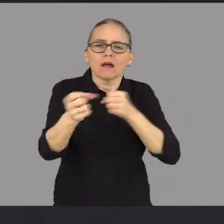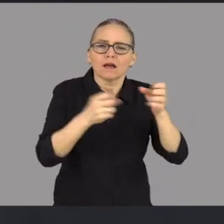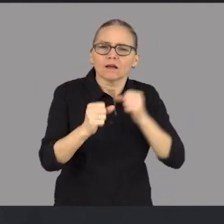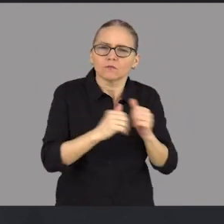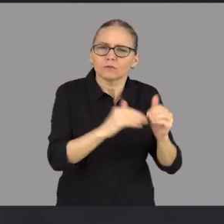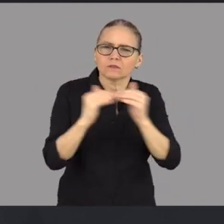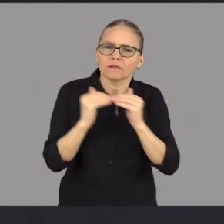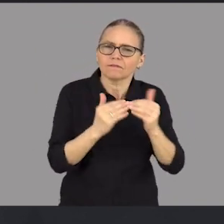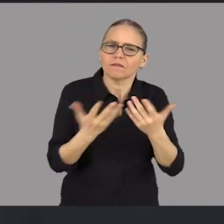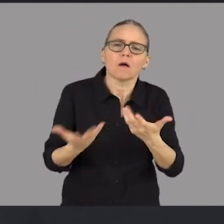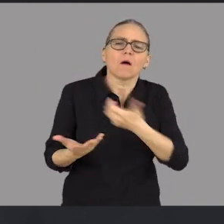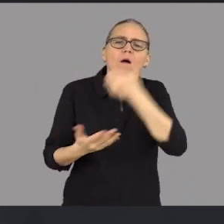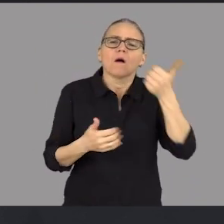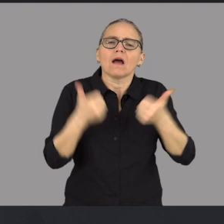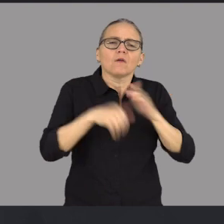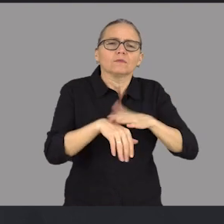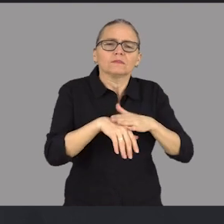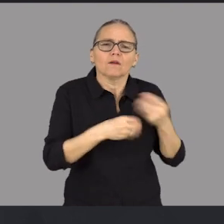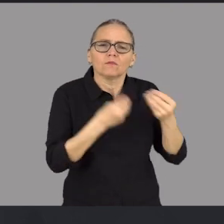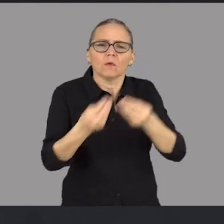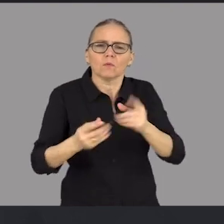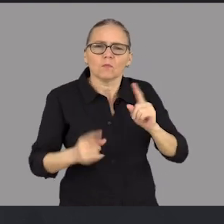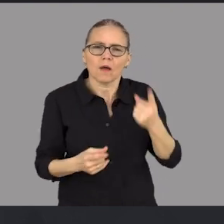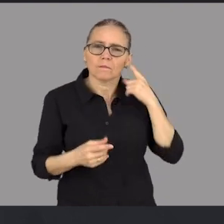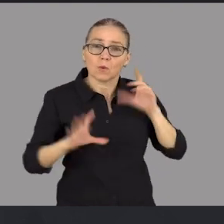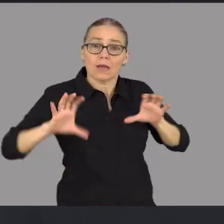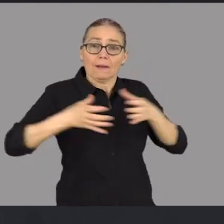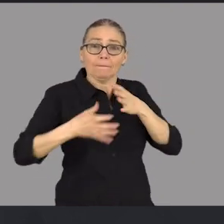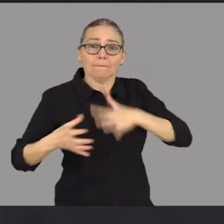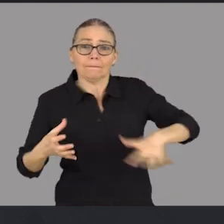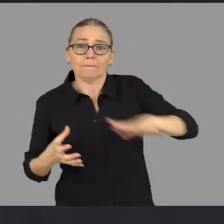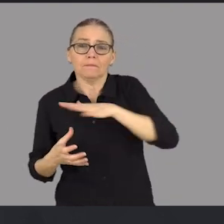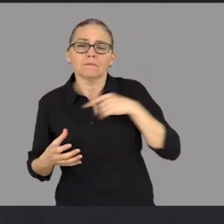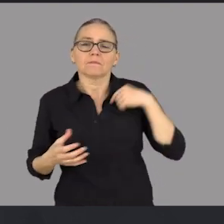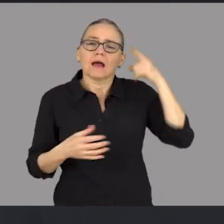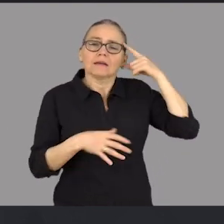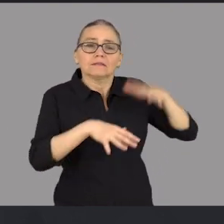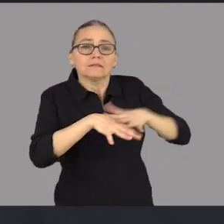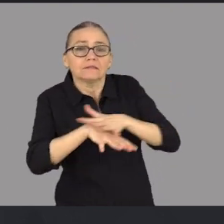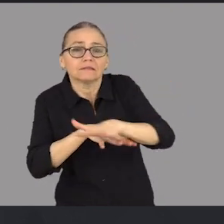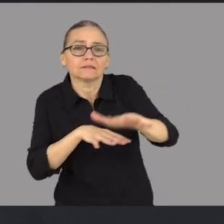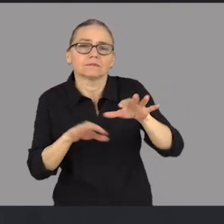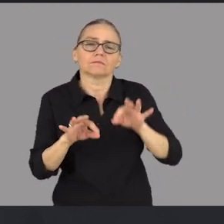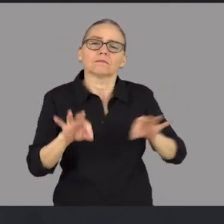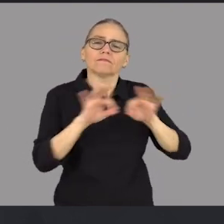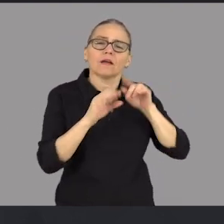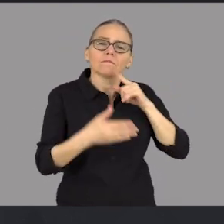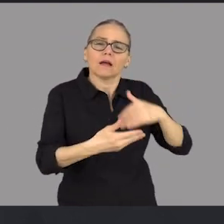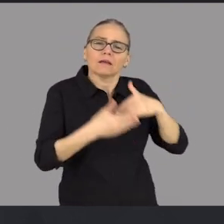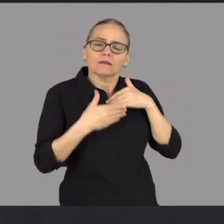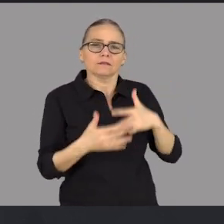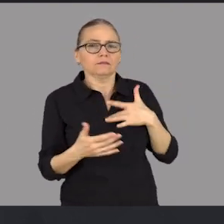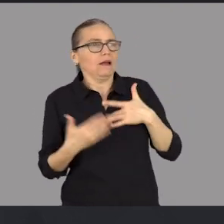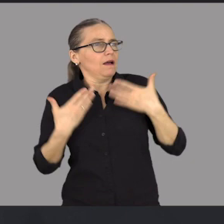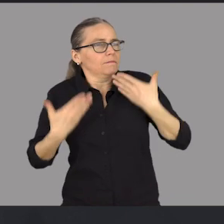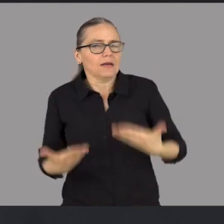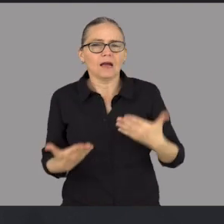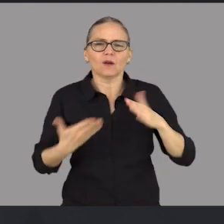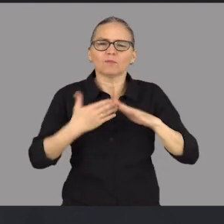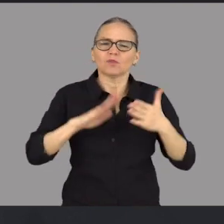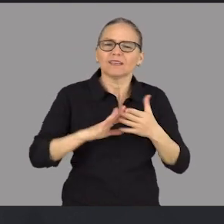might you be able to provide to other organizations to help understand the impact of inclusive hiring? What are some advice would you